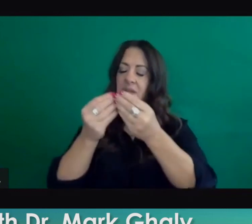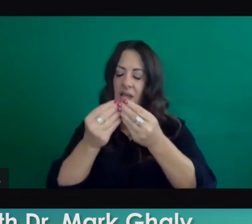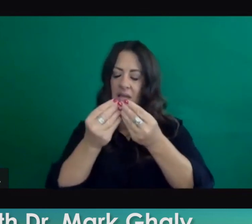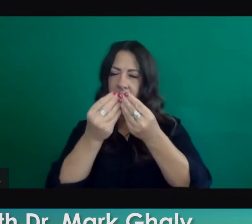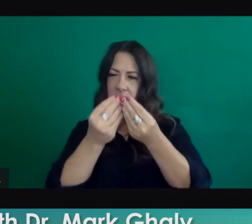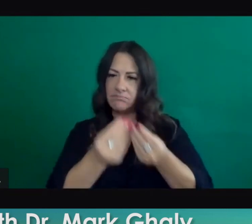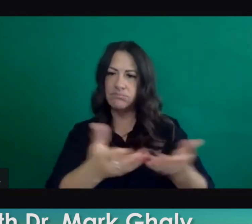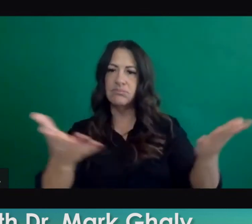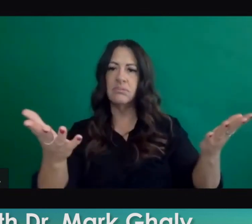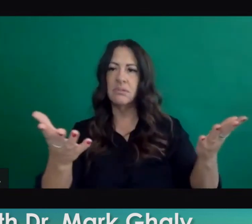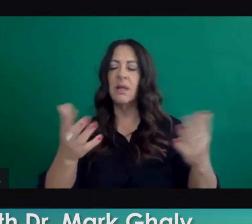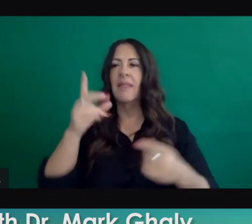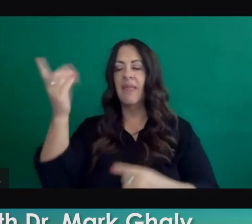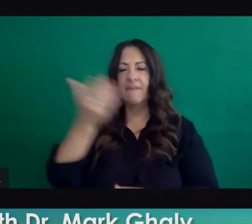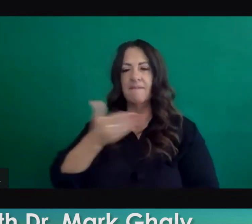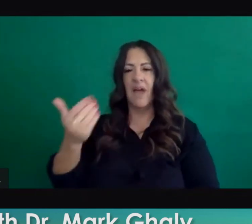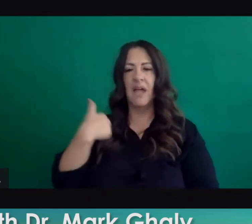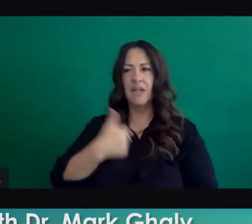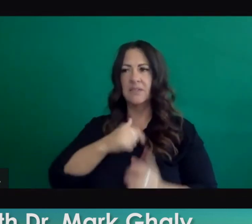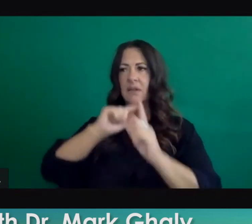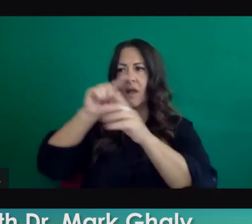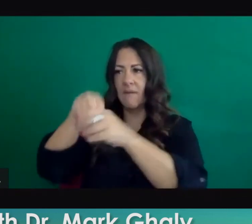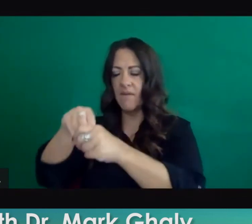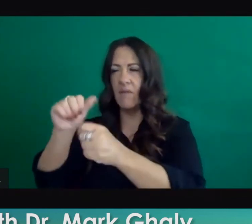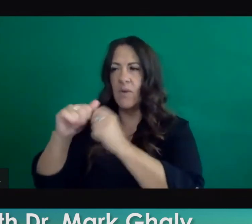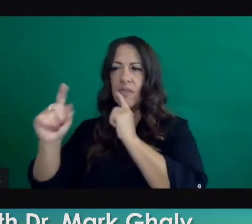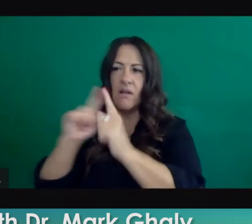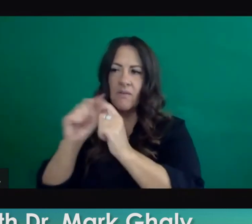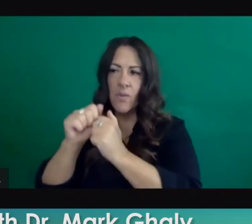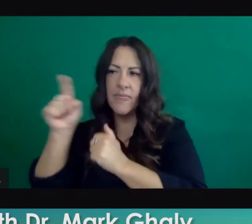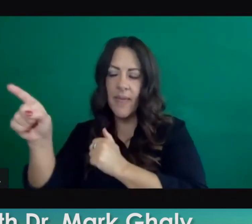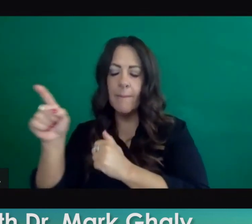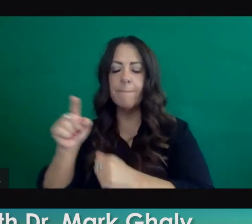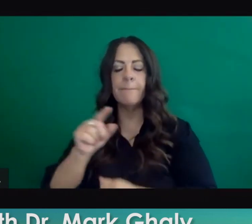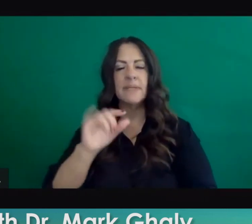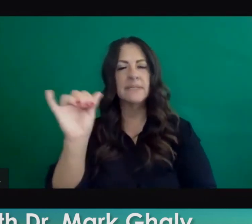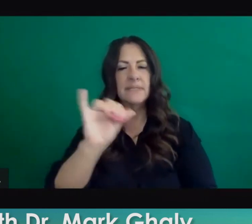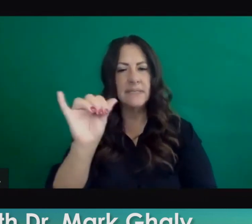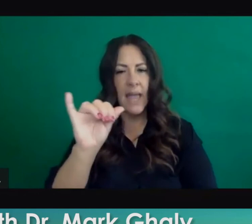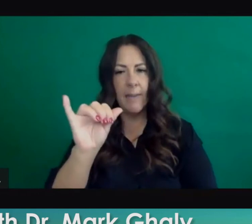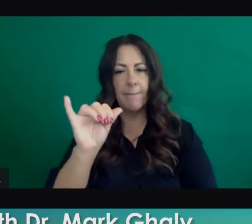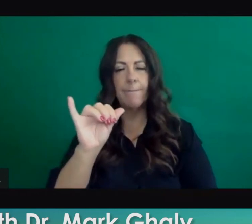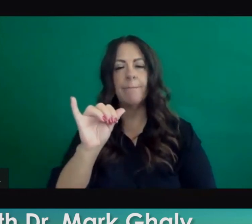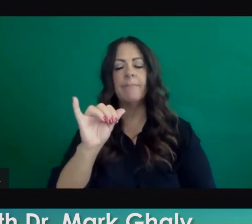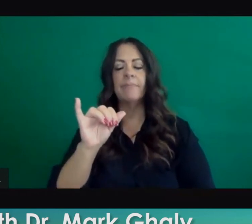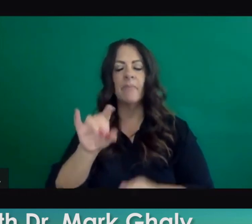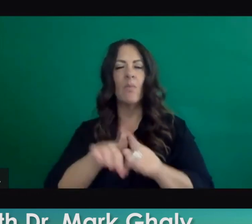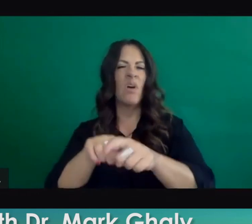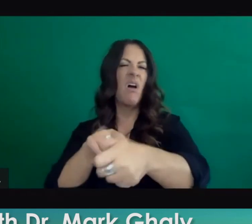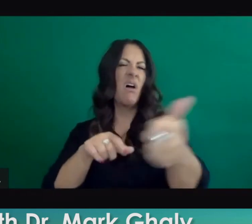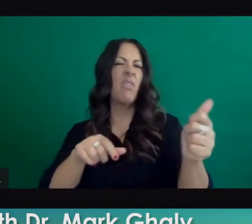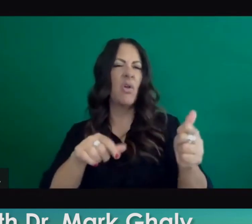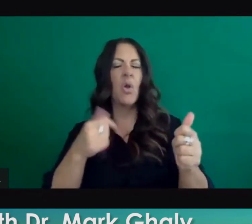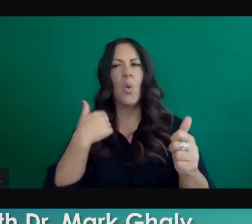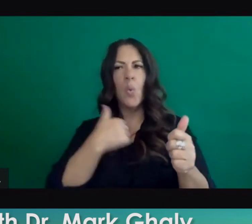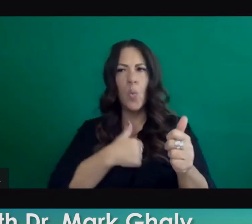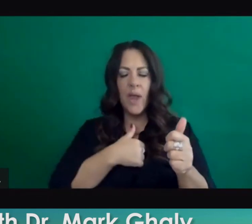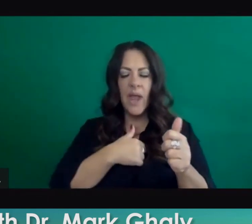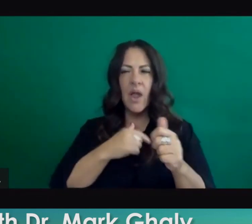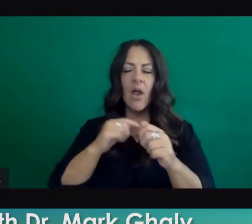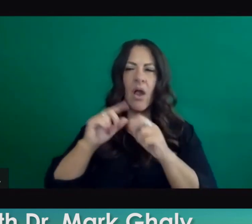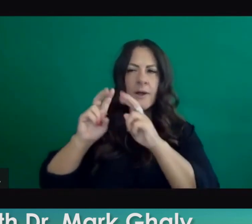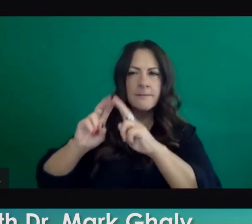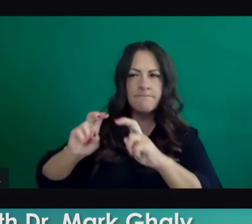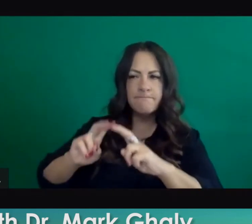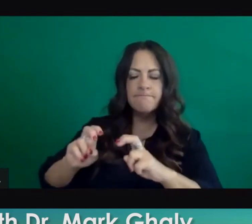was invited to have that conversation. We, like others, are looking closely